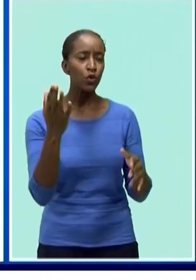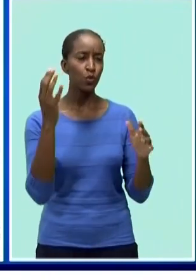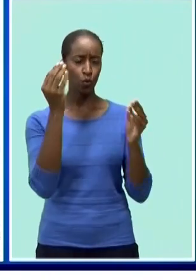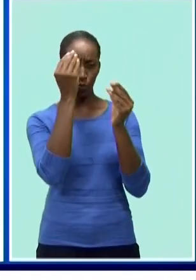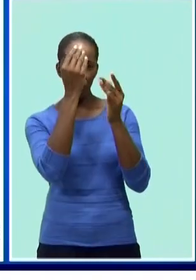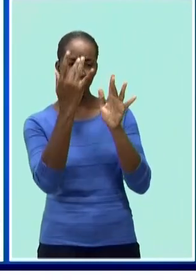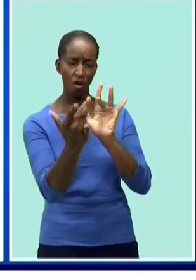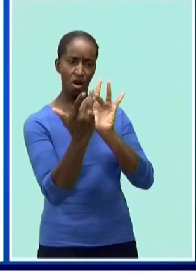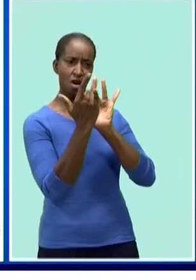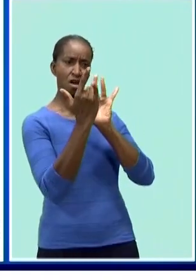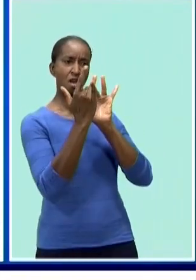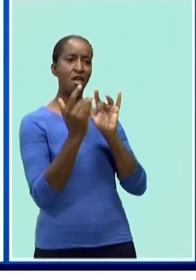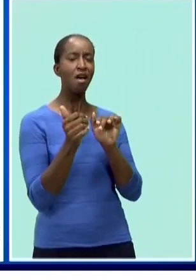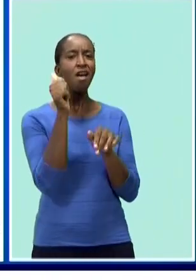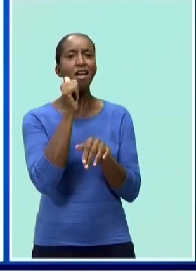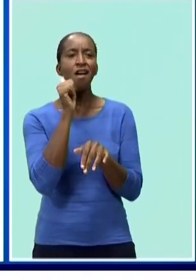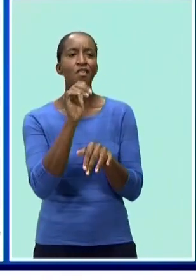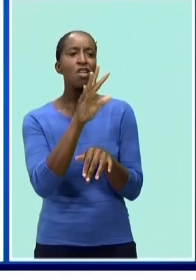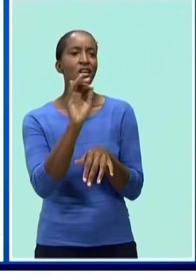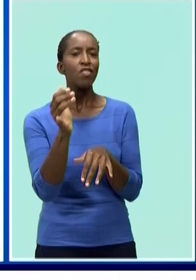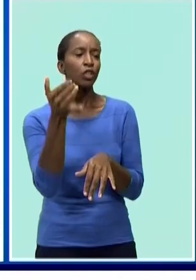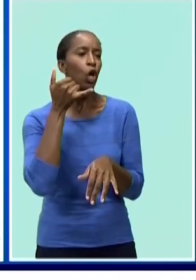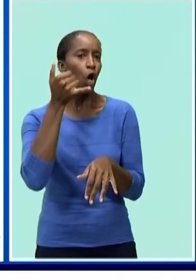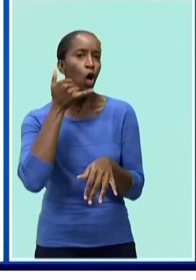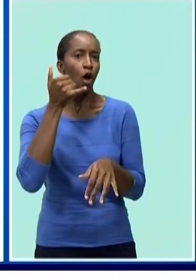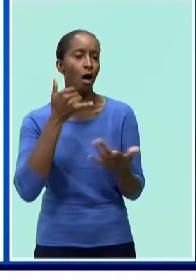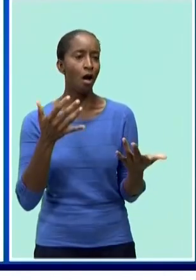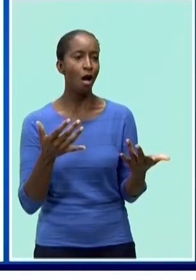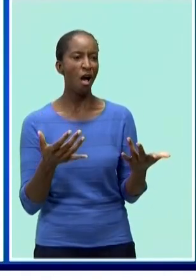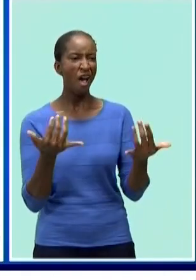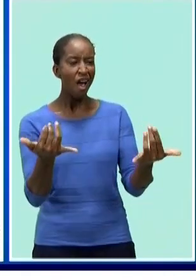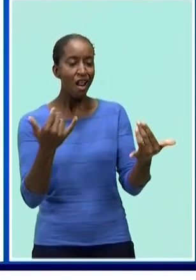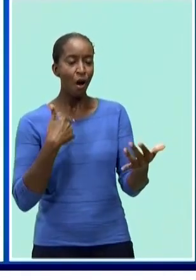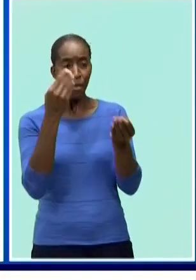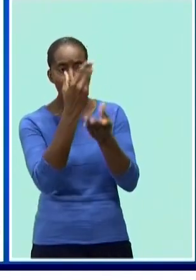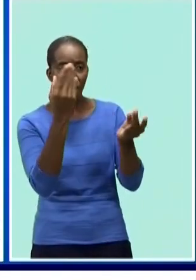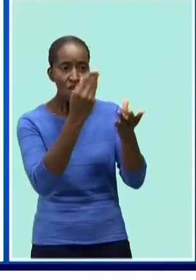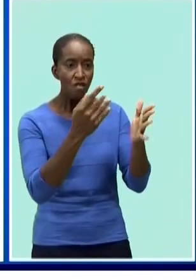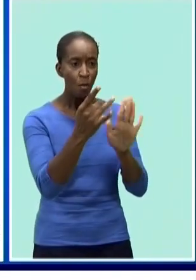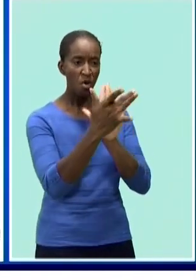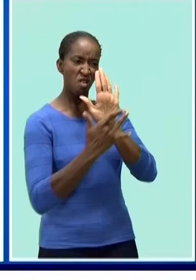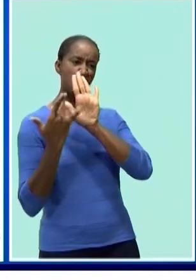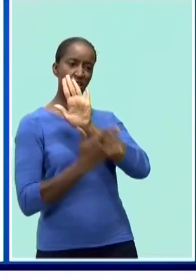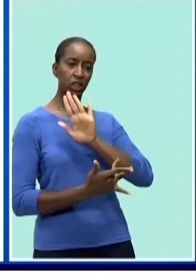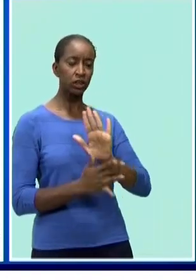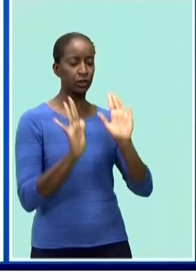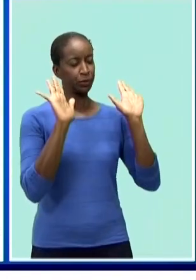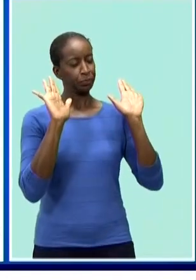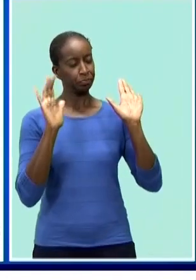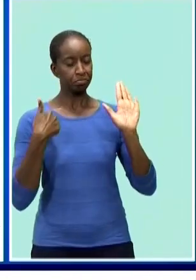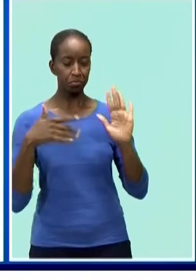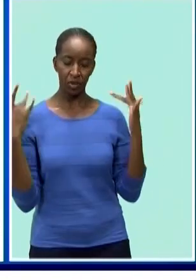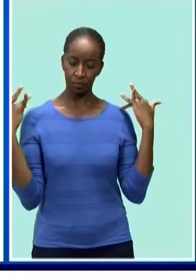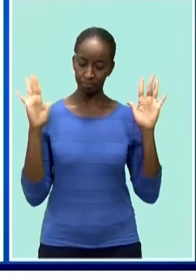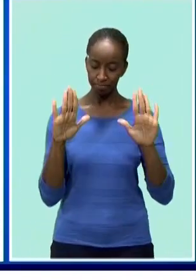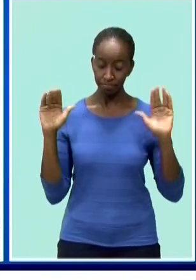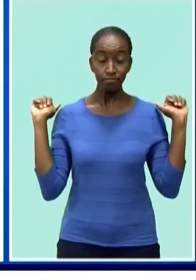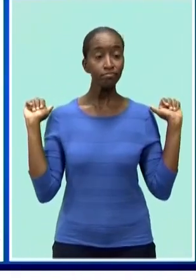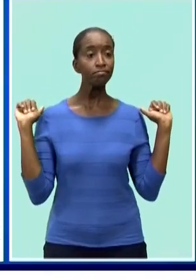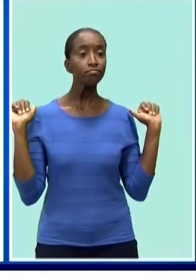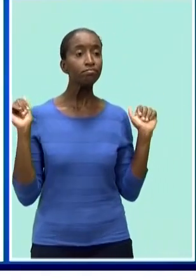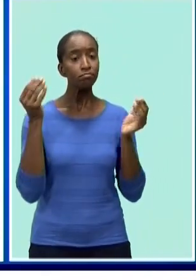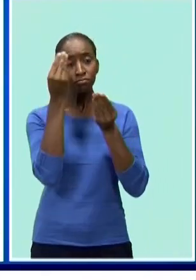50 calls a day from the media, and now I am paying the price for being accessible to the media. So maybe I should Stephen Williams myself from now on, and I will